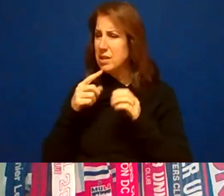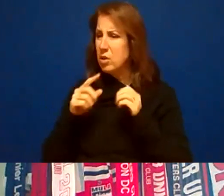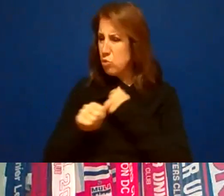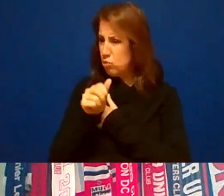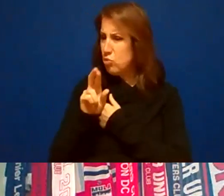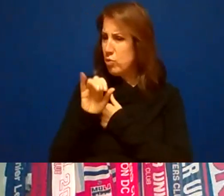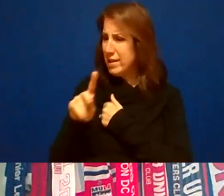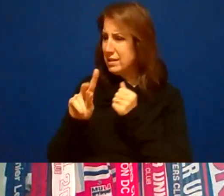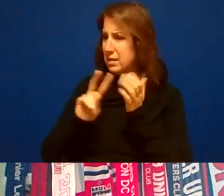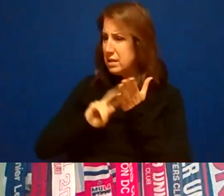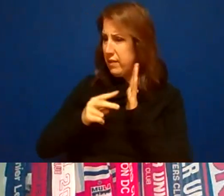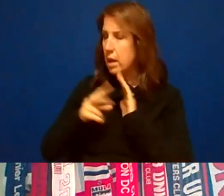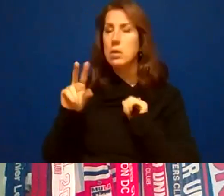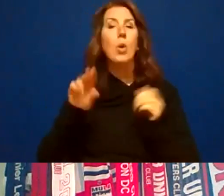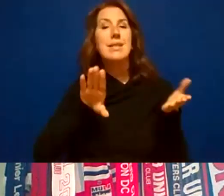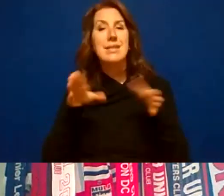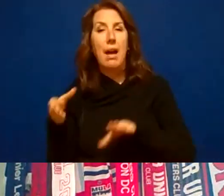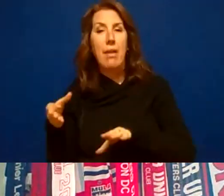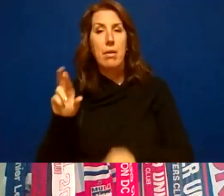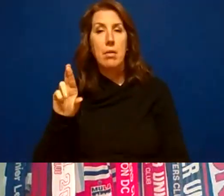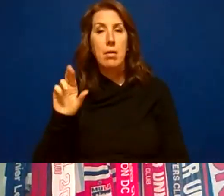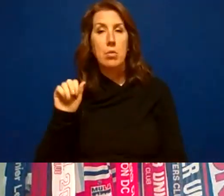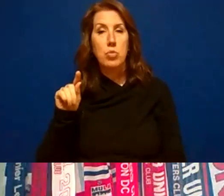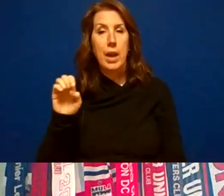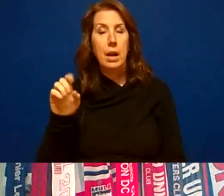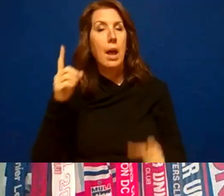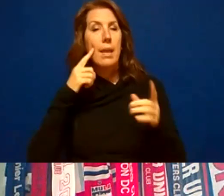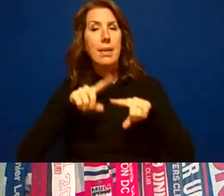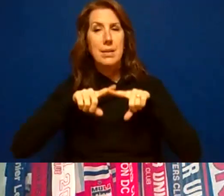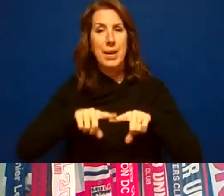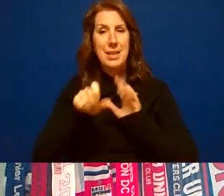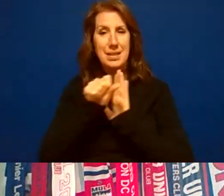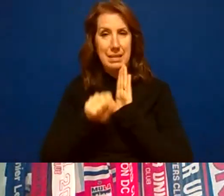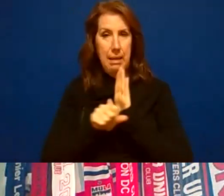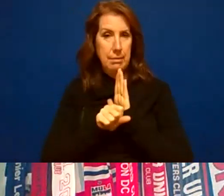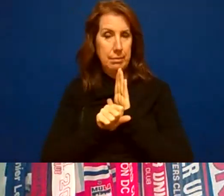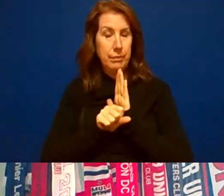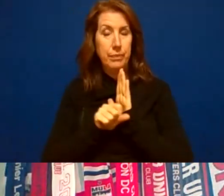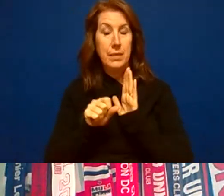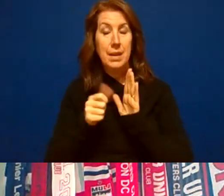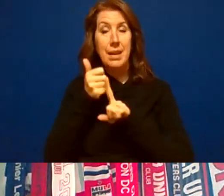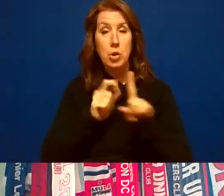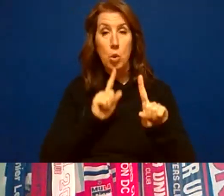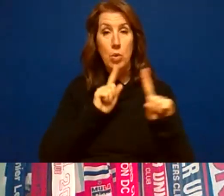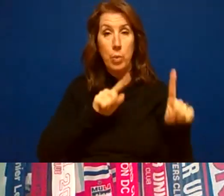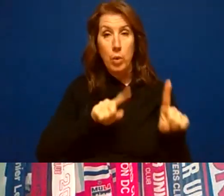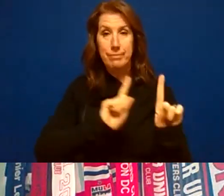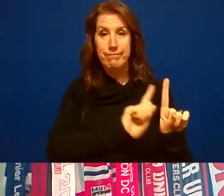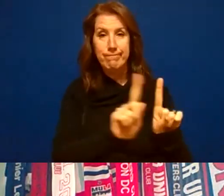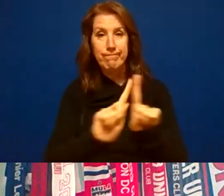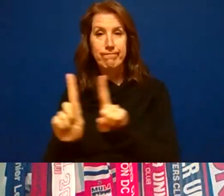defined. Yeah, and I don't know. I mean, obviously states, I think, are reporting that differently. I don't know in these different studies,